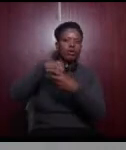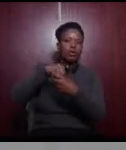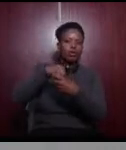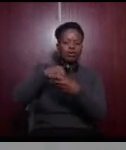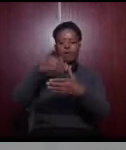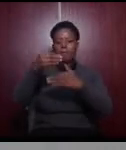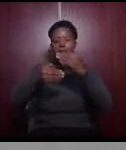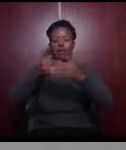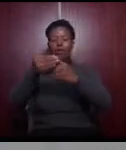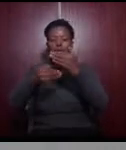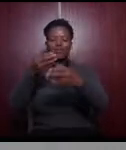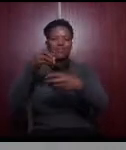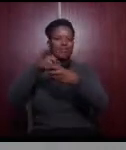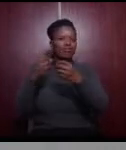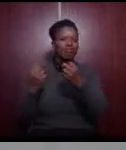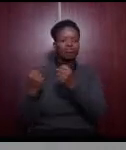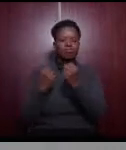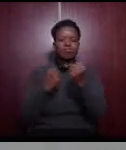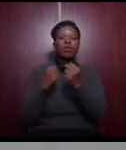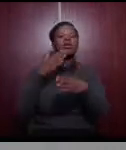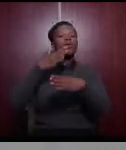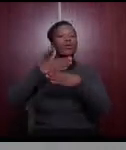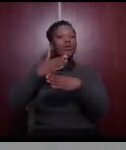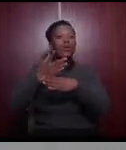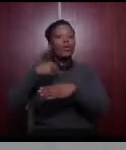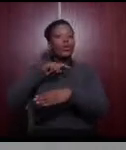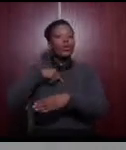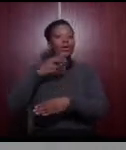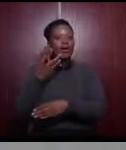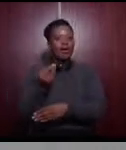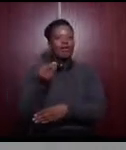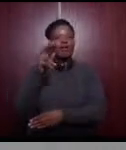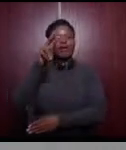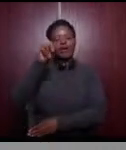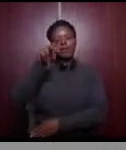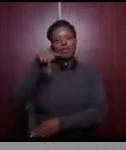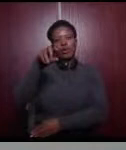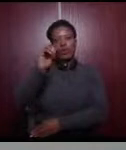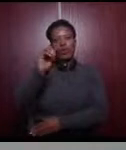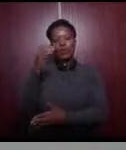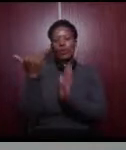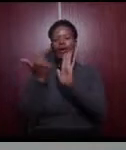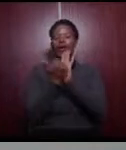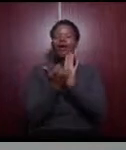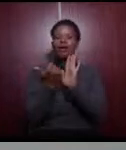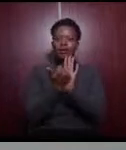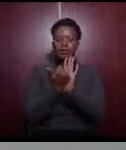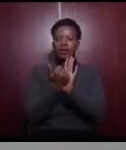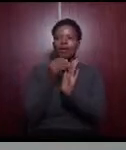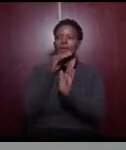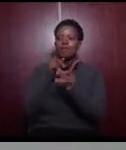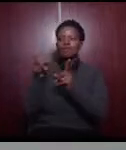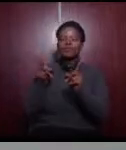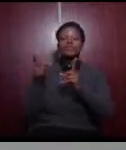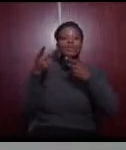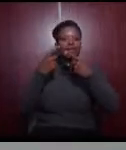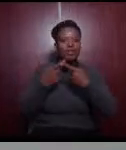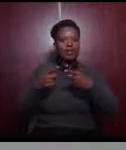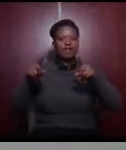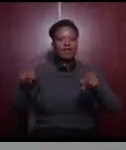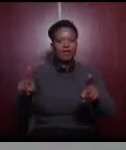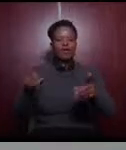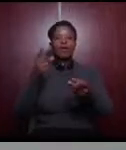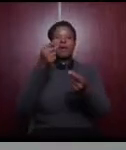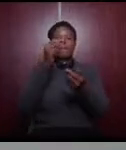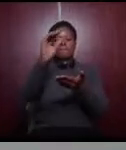process, because we have an NPO Act. What is the difference between the fundraising